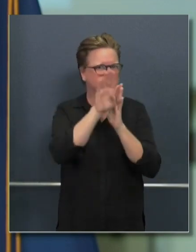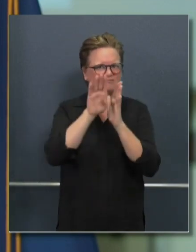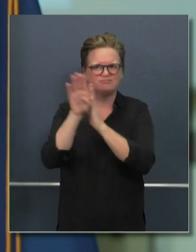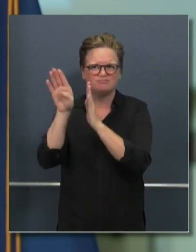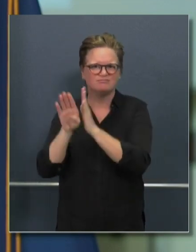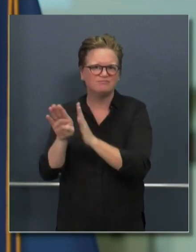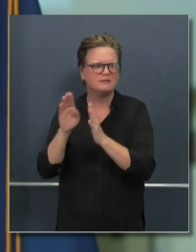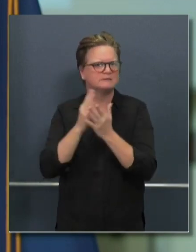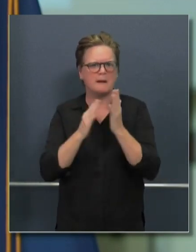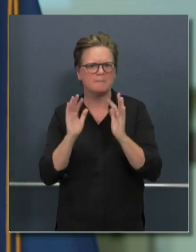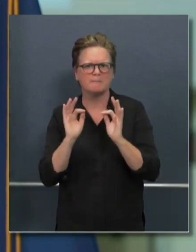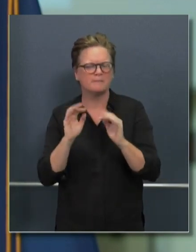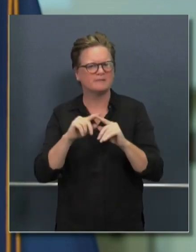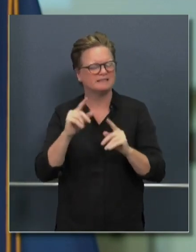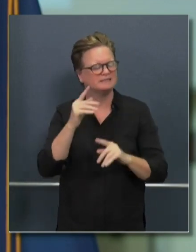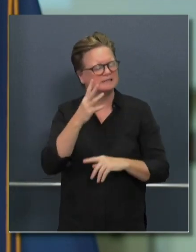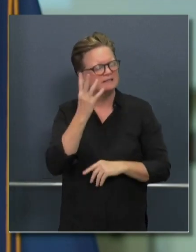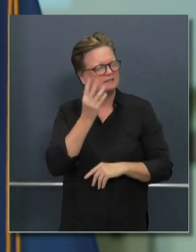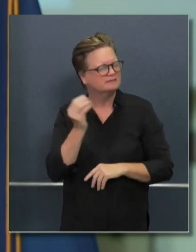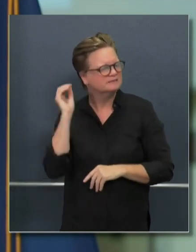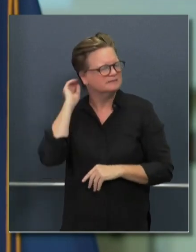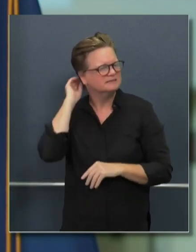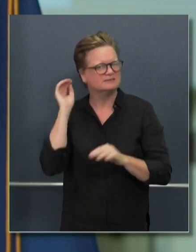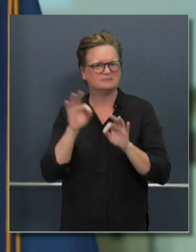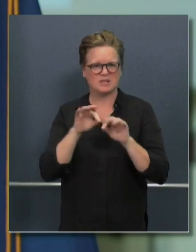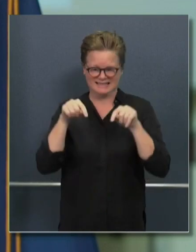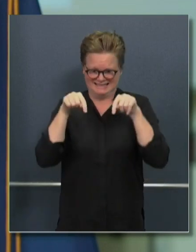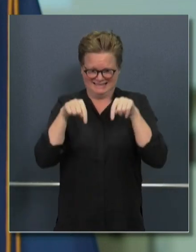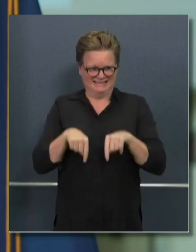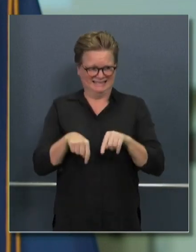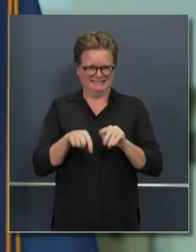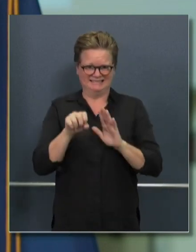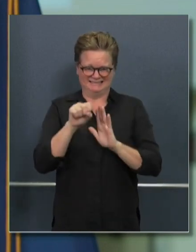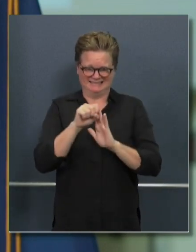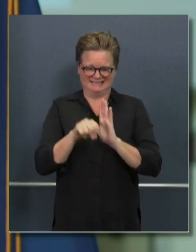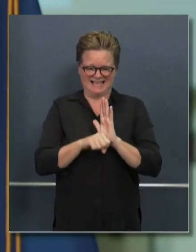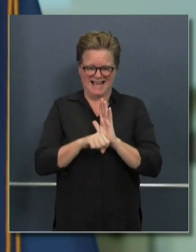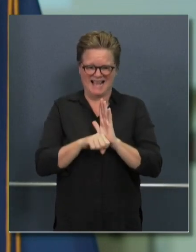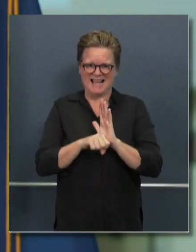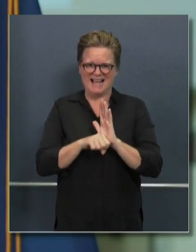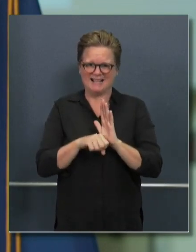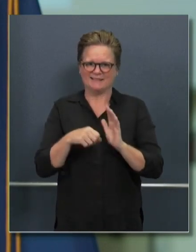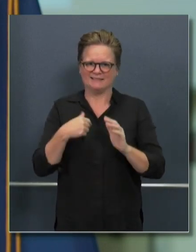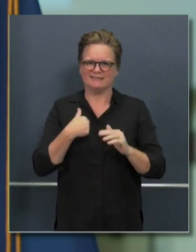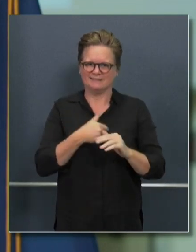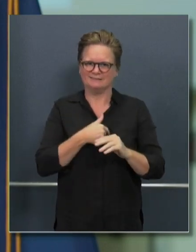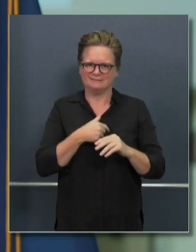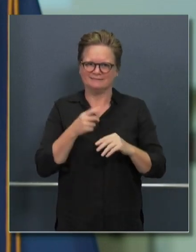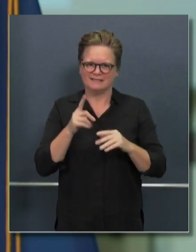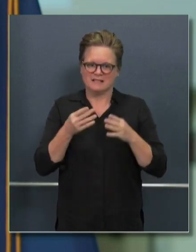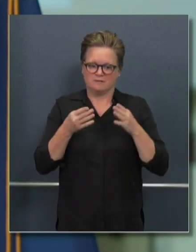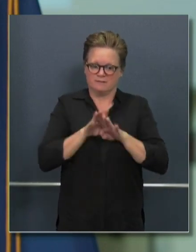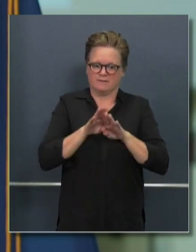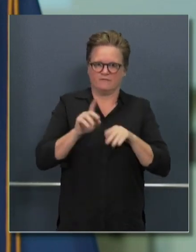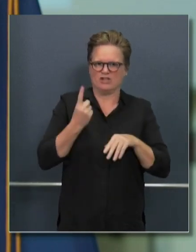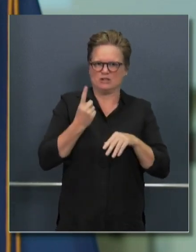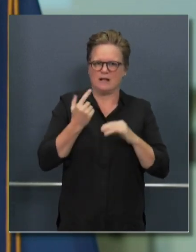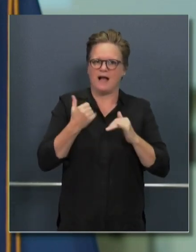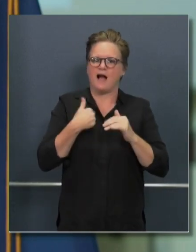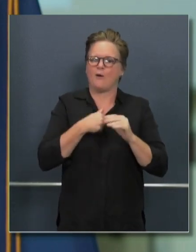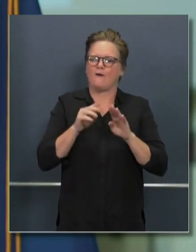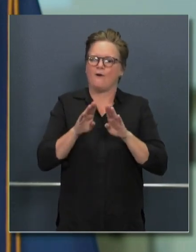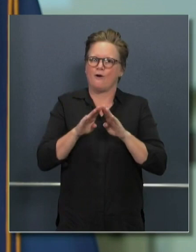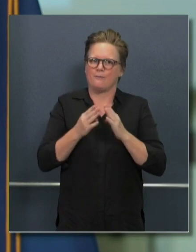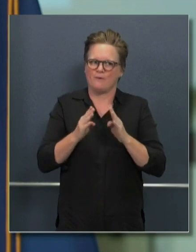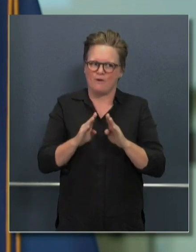its economy, that the prospect of seeing an increase in the total number of positives, an increase in hospitalization is very